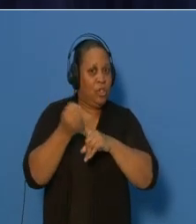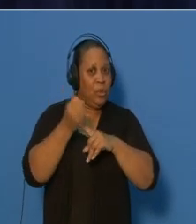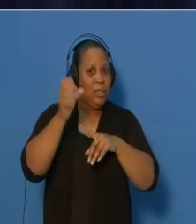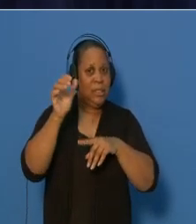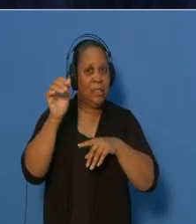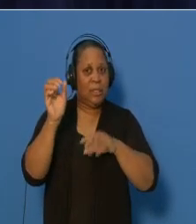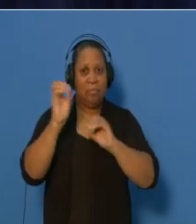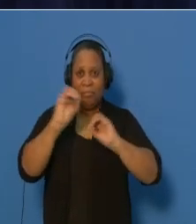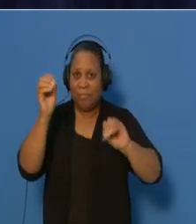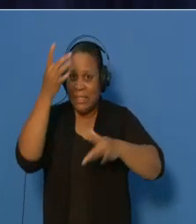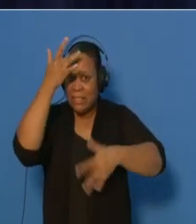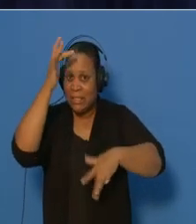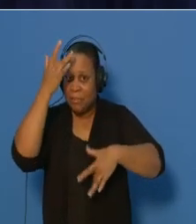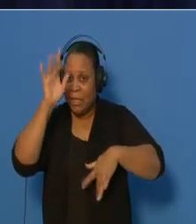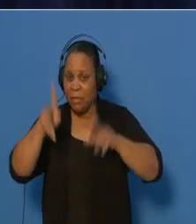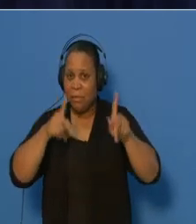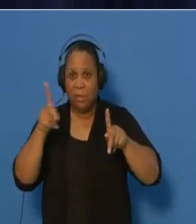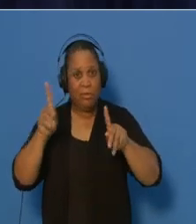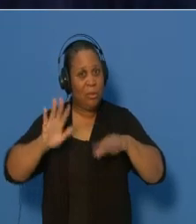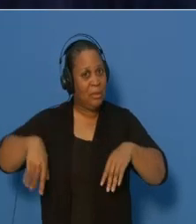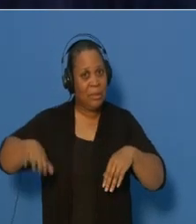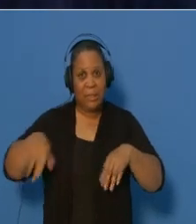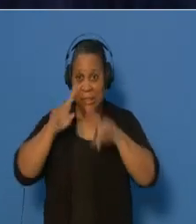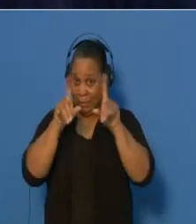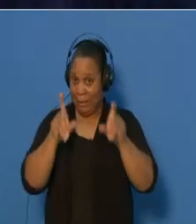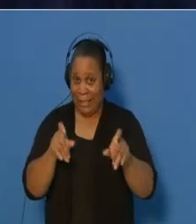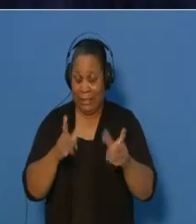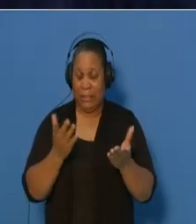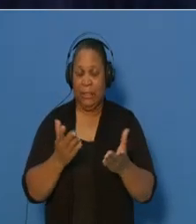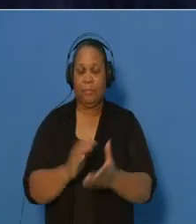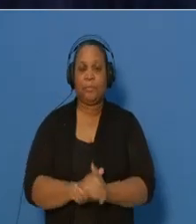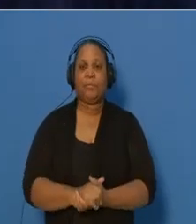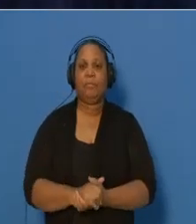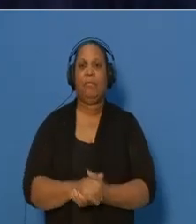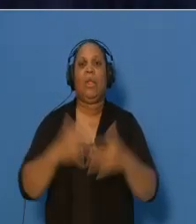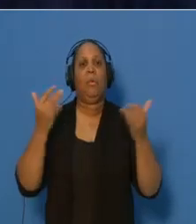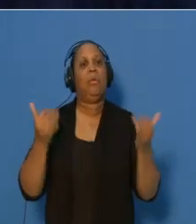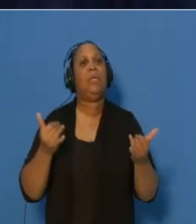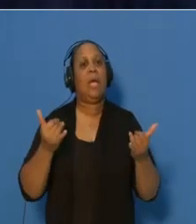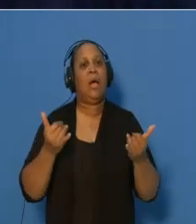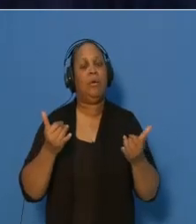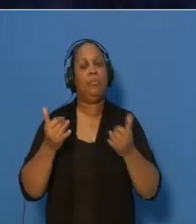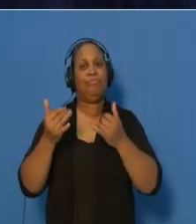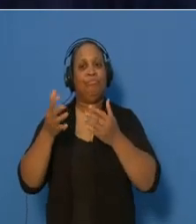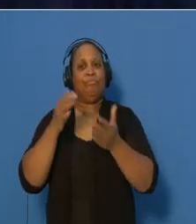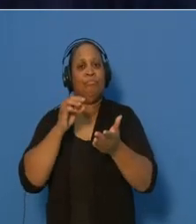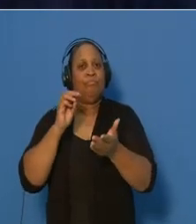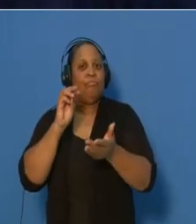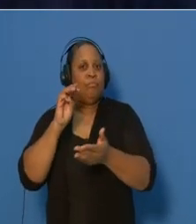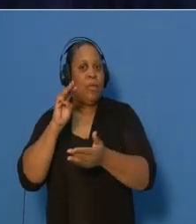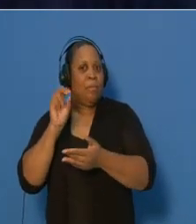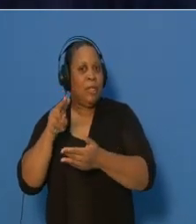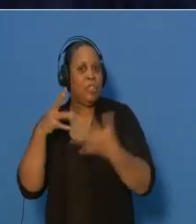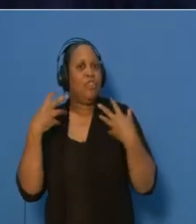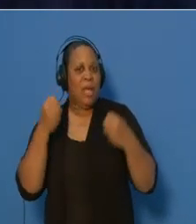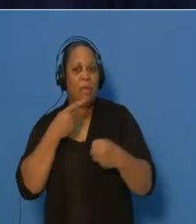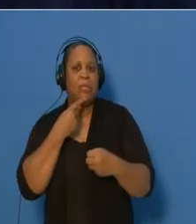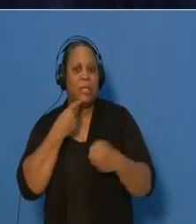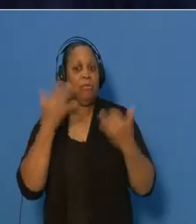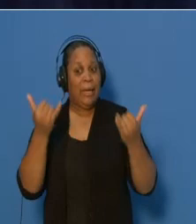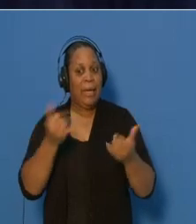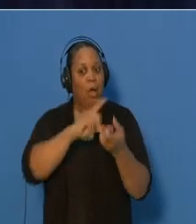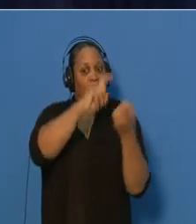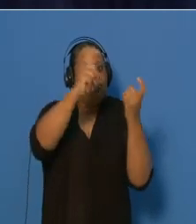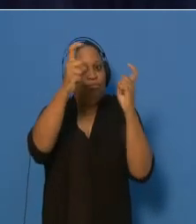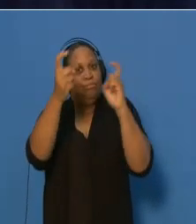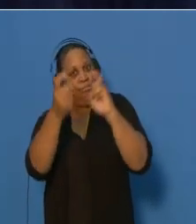individuals in the community who have not been tested yet? Actually, we are, like I said yesterday, we are actually doing modeling, and